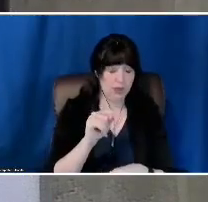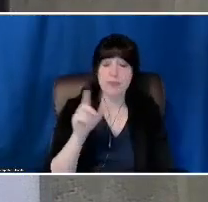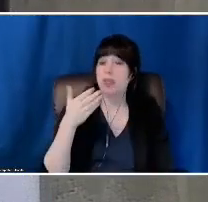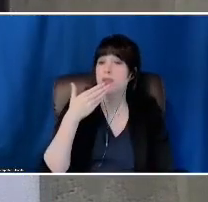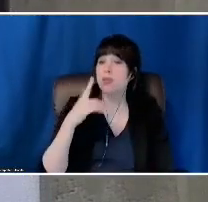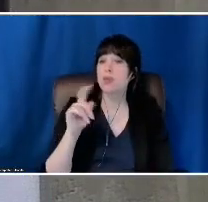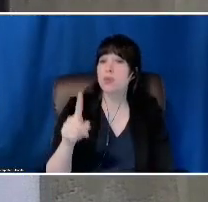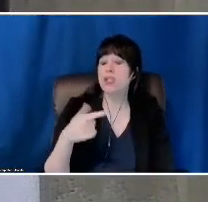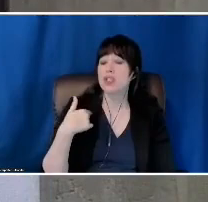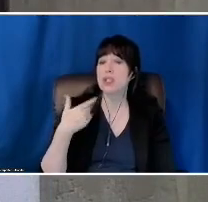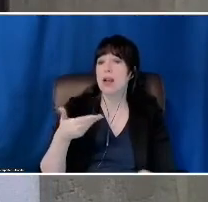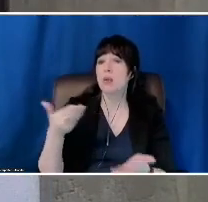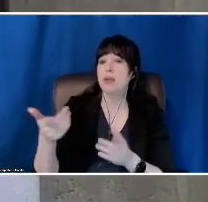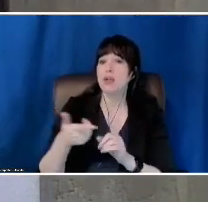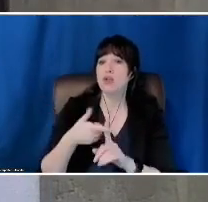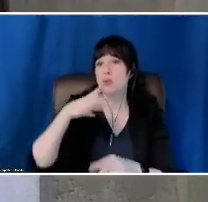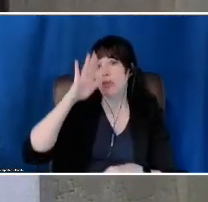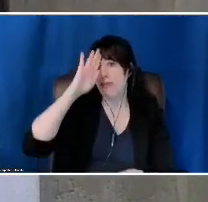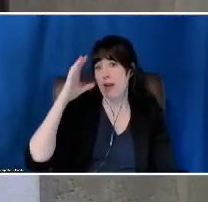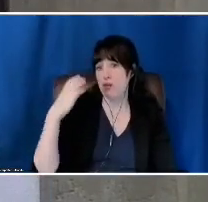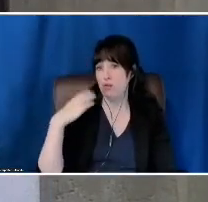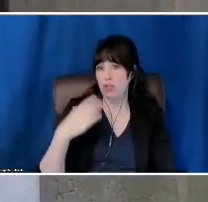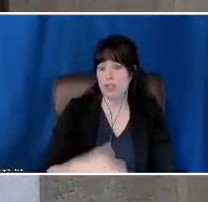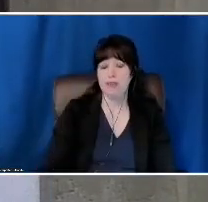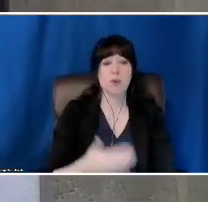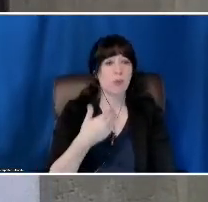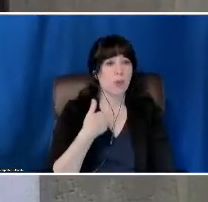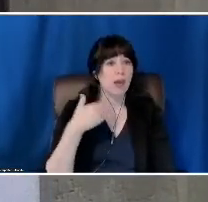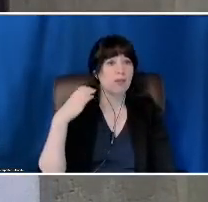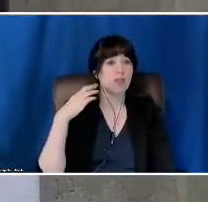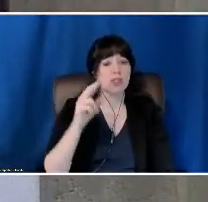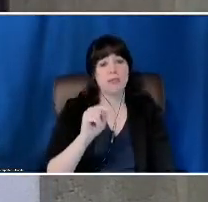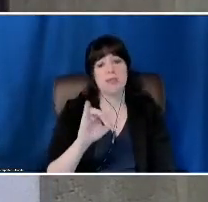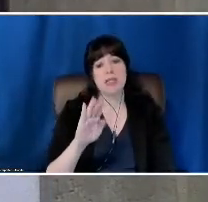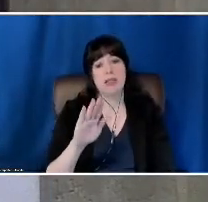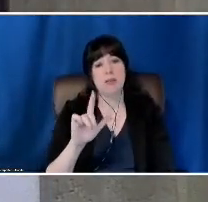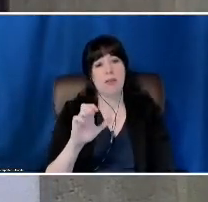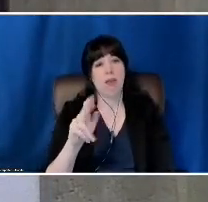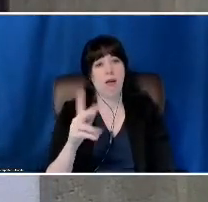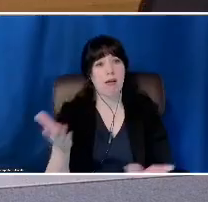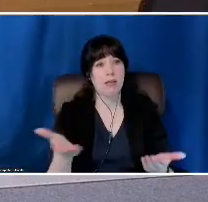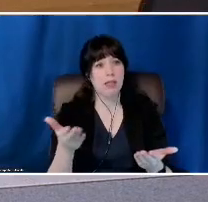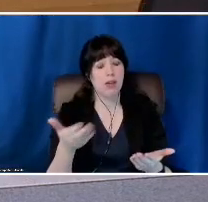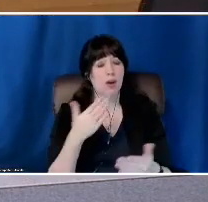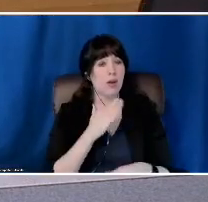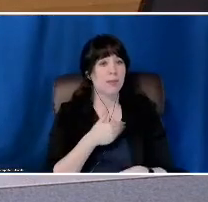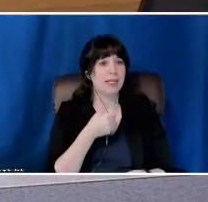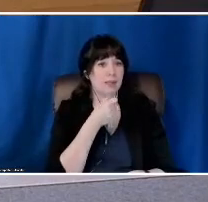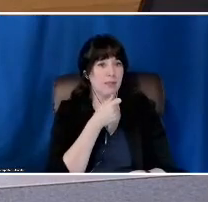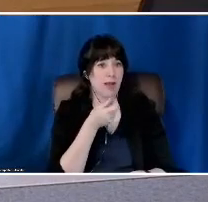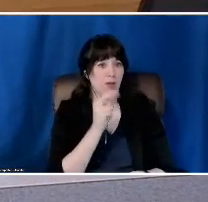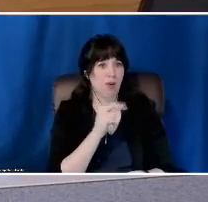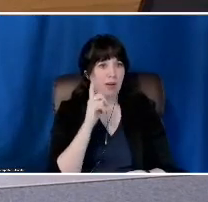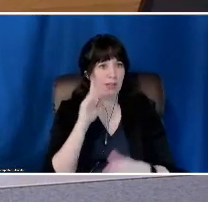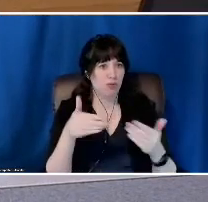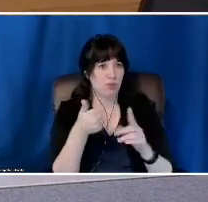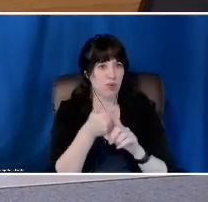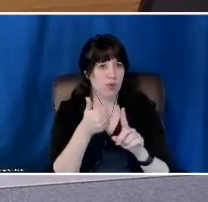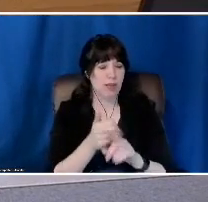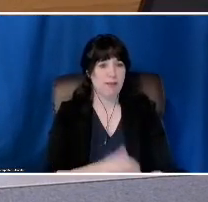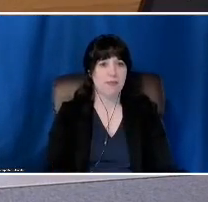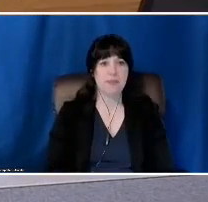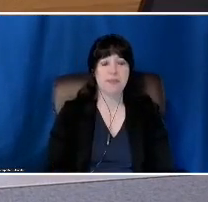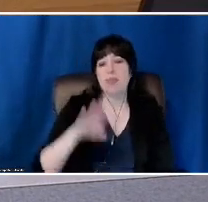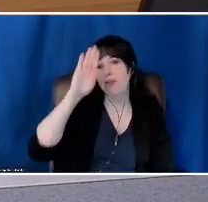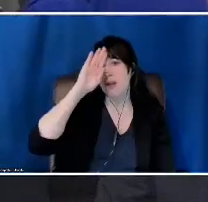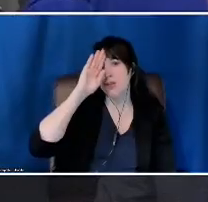to the fire chief. We have Chief Niblock here. Chief, if you turn the mic on and introduce yourself for the record, please. As Fire Chief Mike